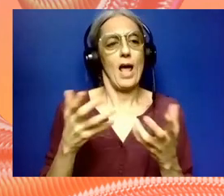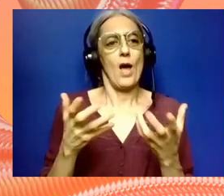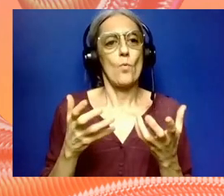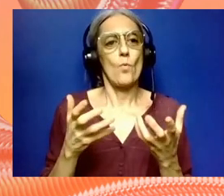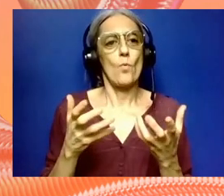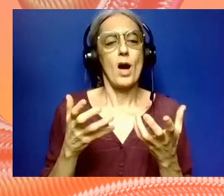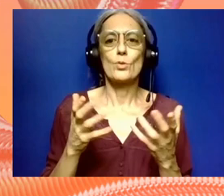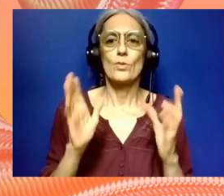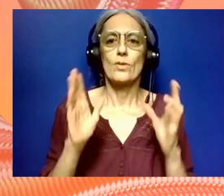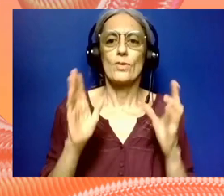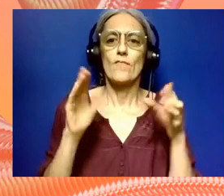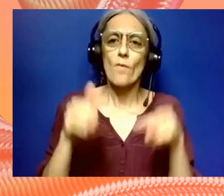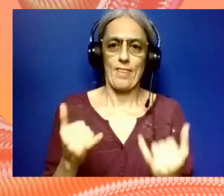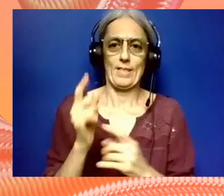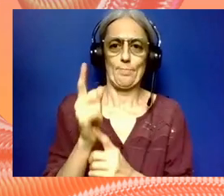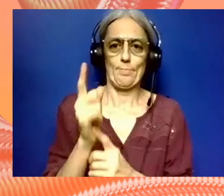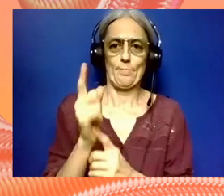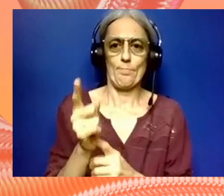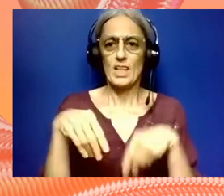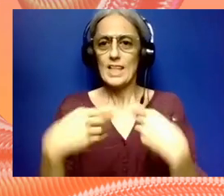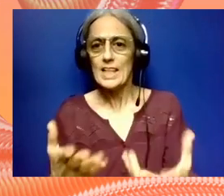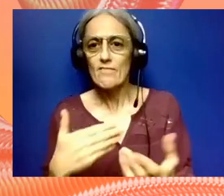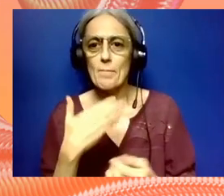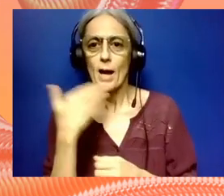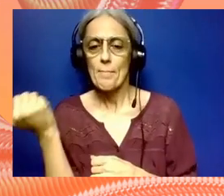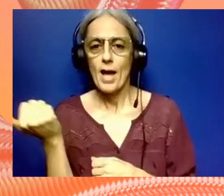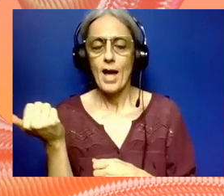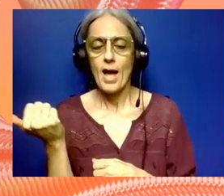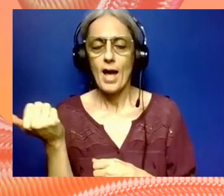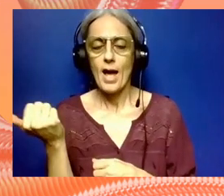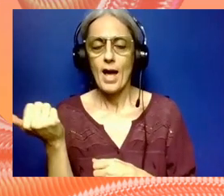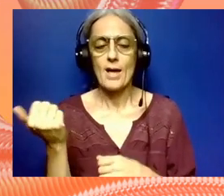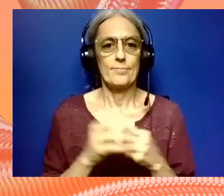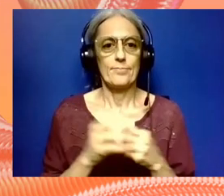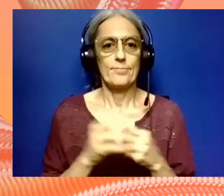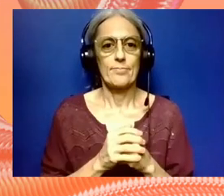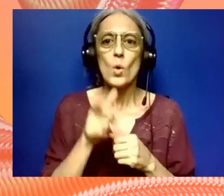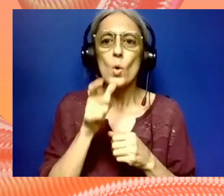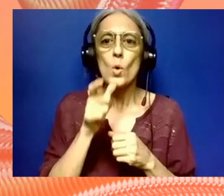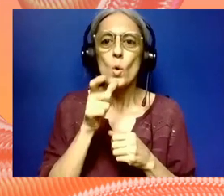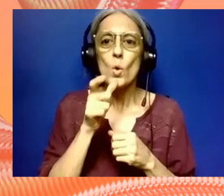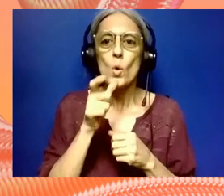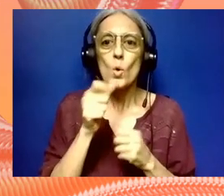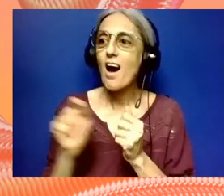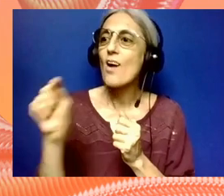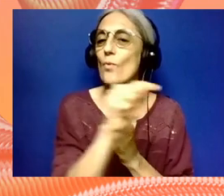thinking about, like, who am I speaking to? How can I speak to as many people?